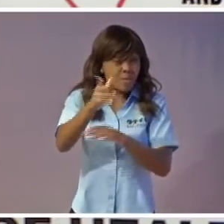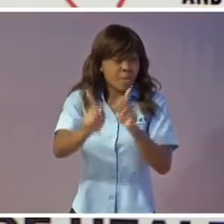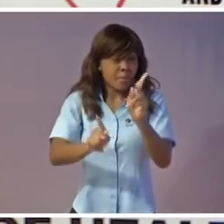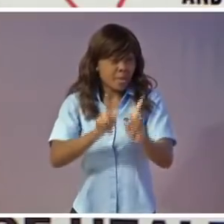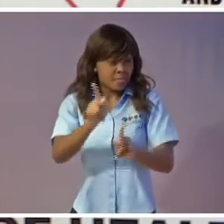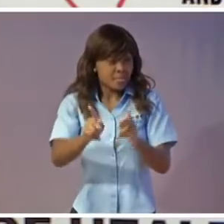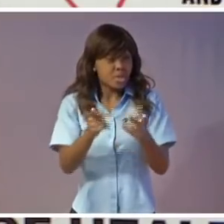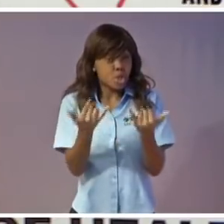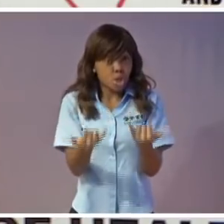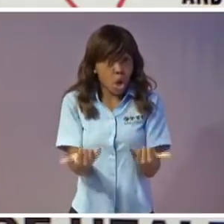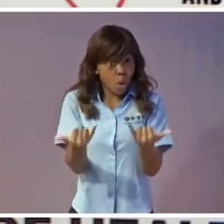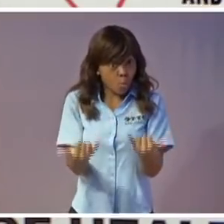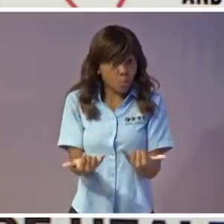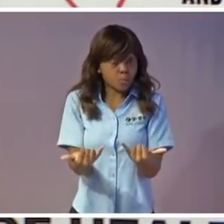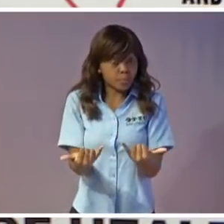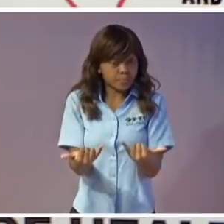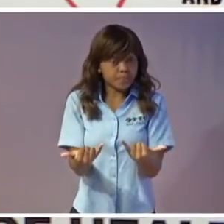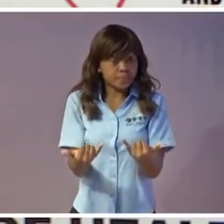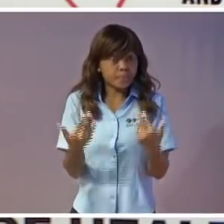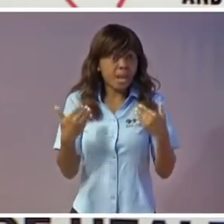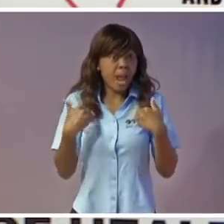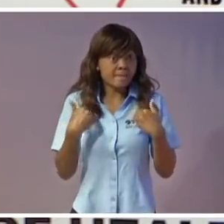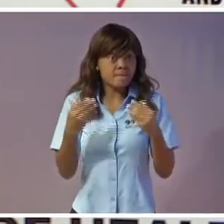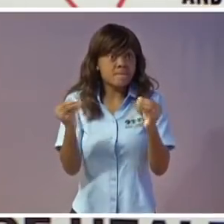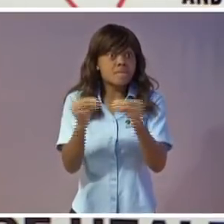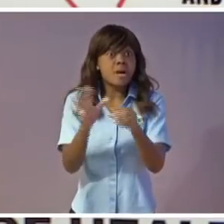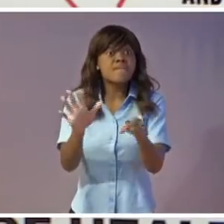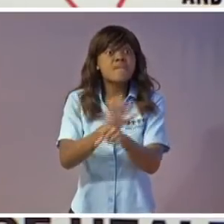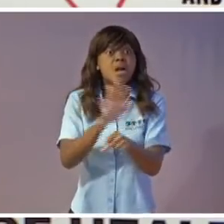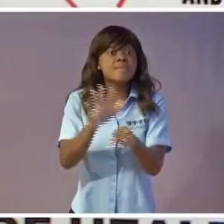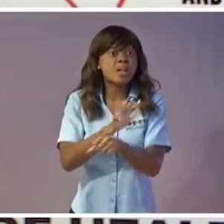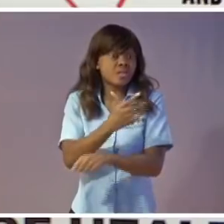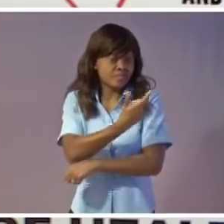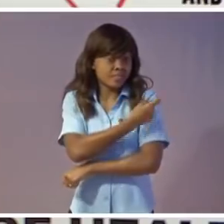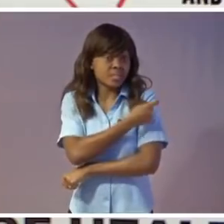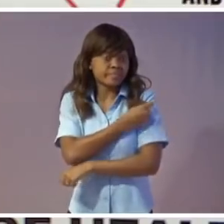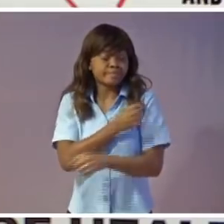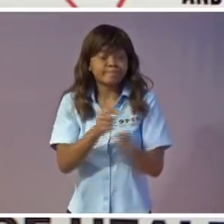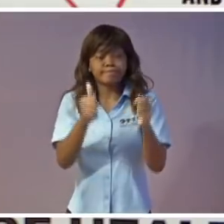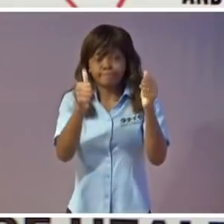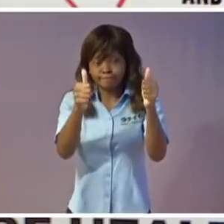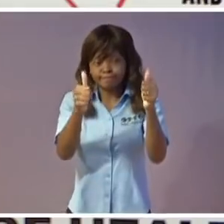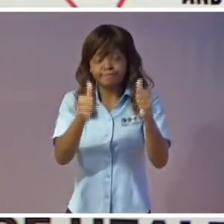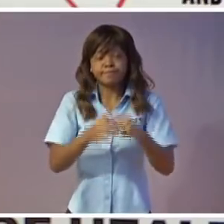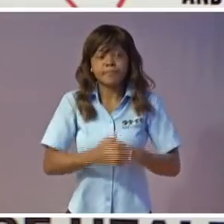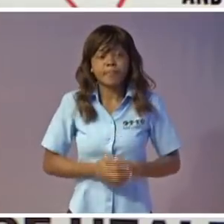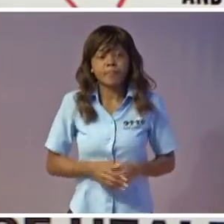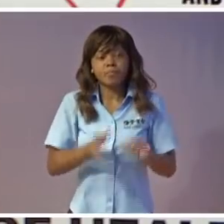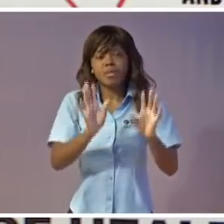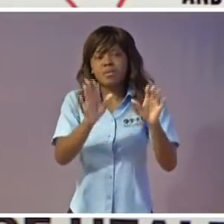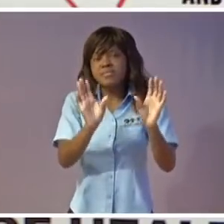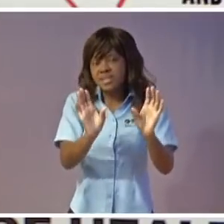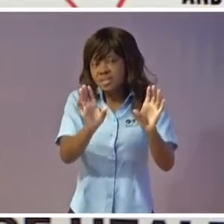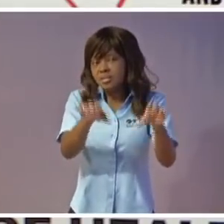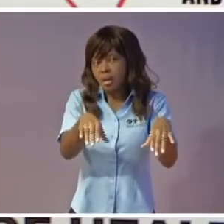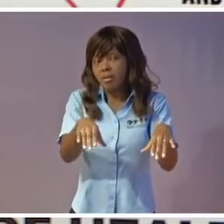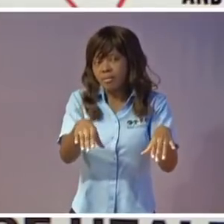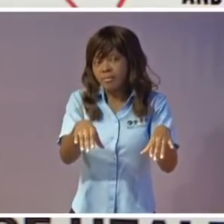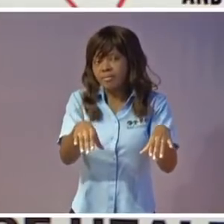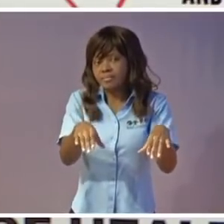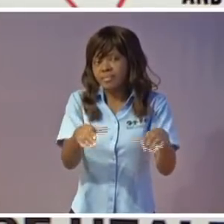possible maximum level of immunity that can be provided